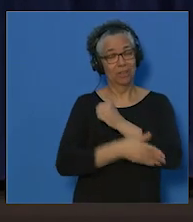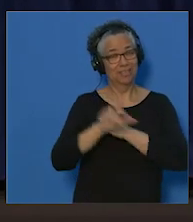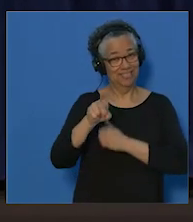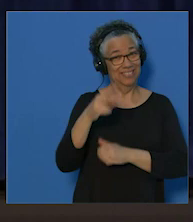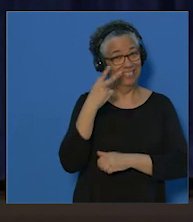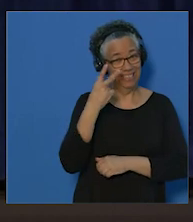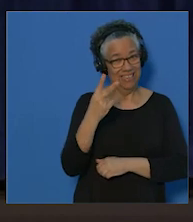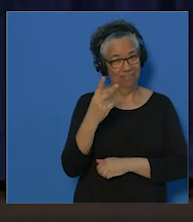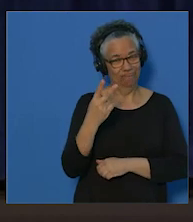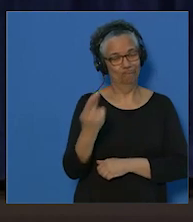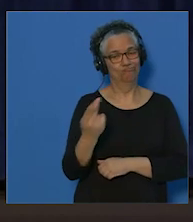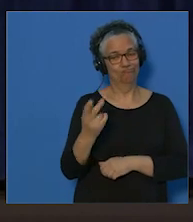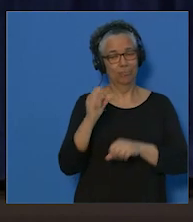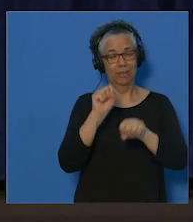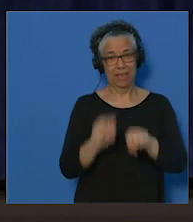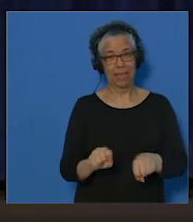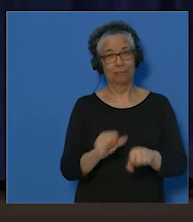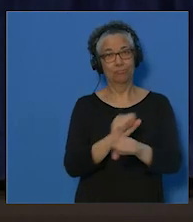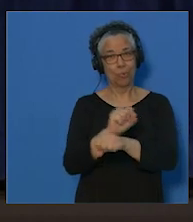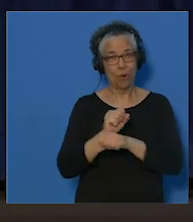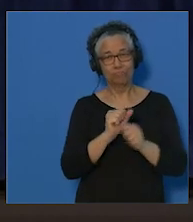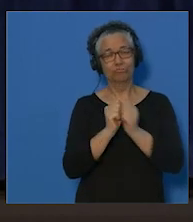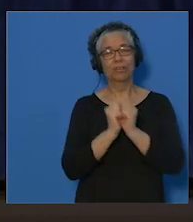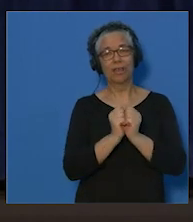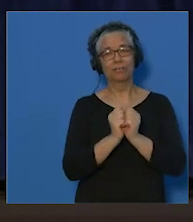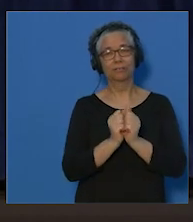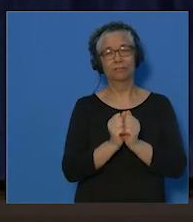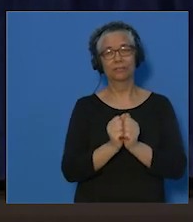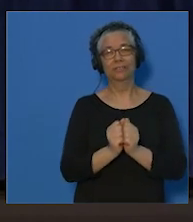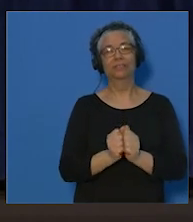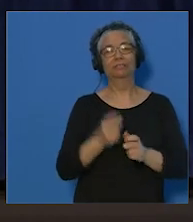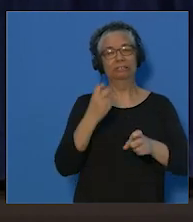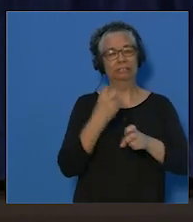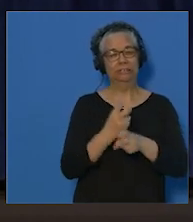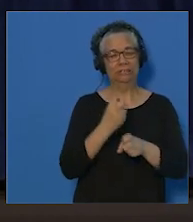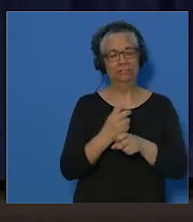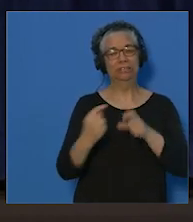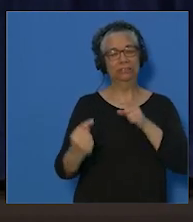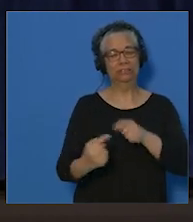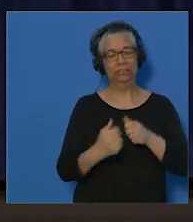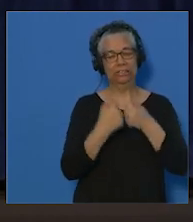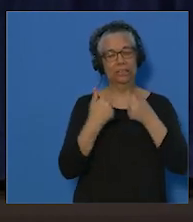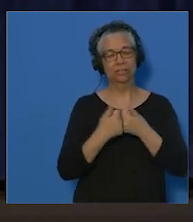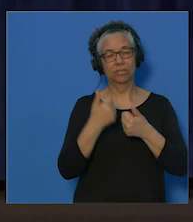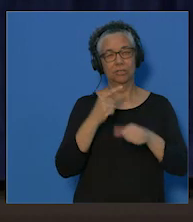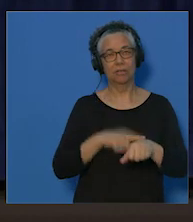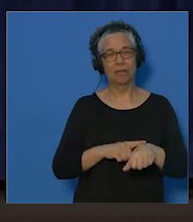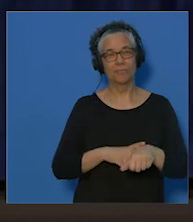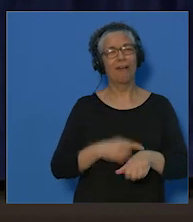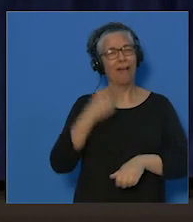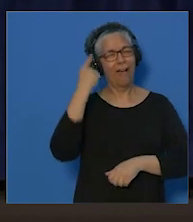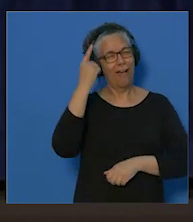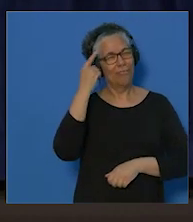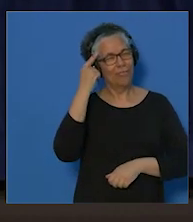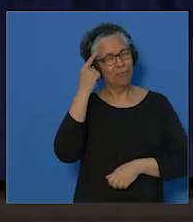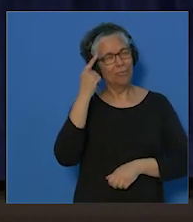work together during this very difficult time and challenging time for the country. And I think that we are making progress in that